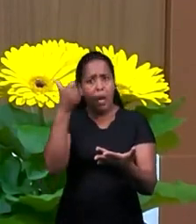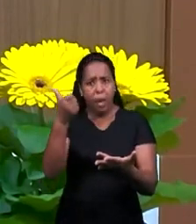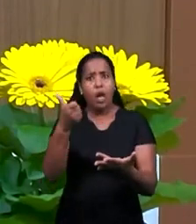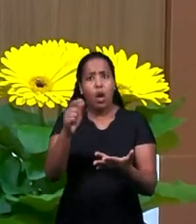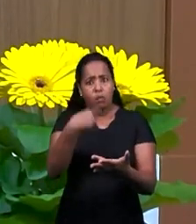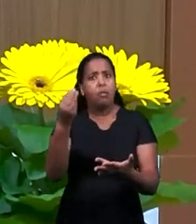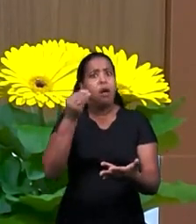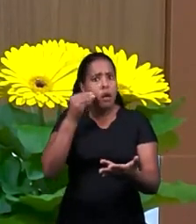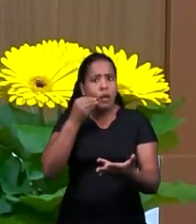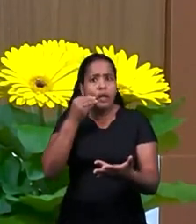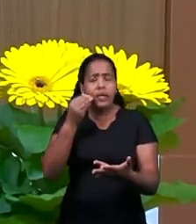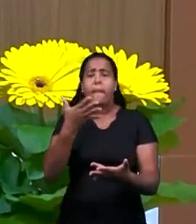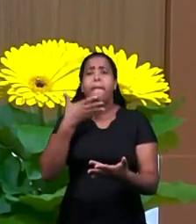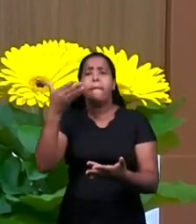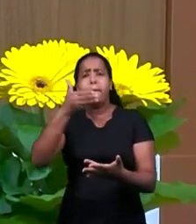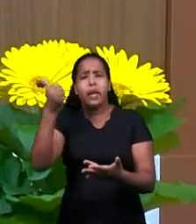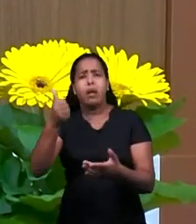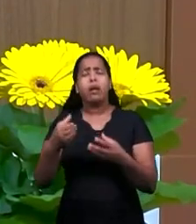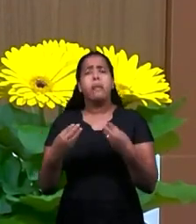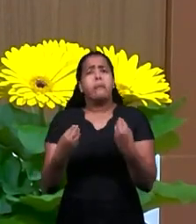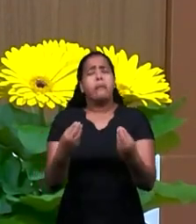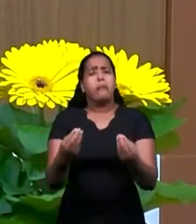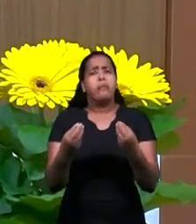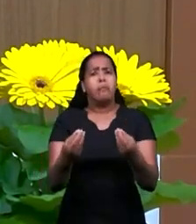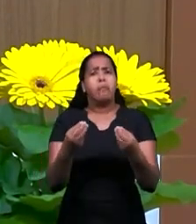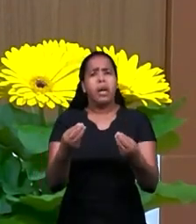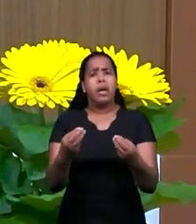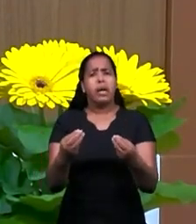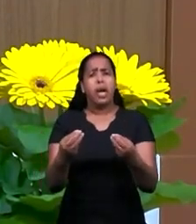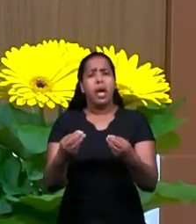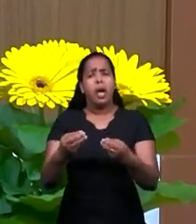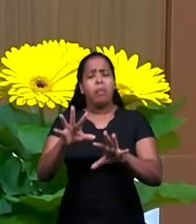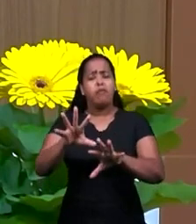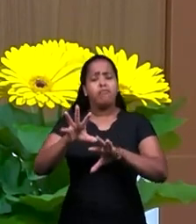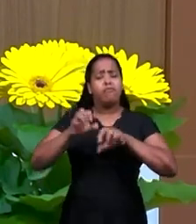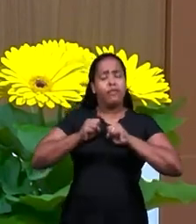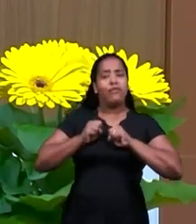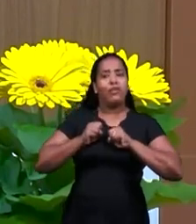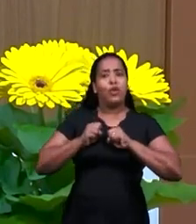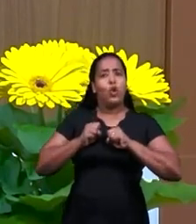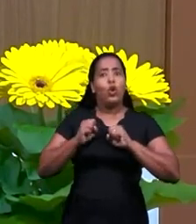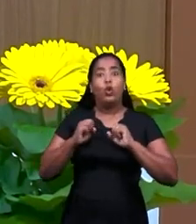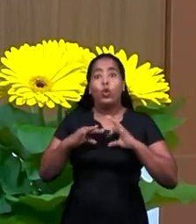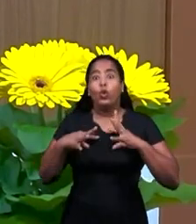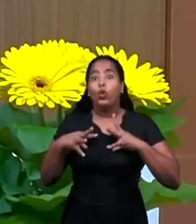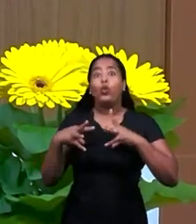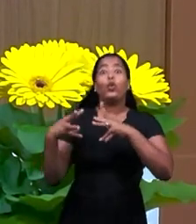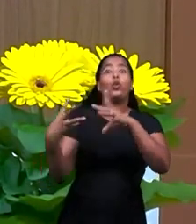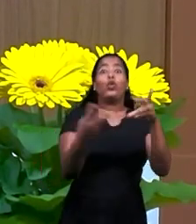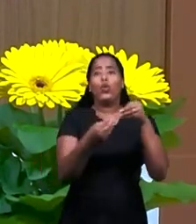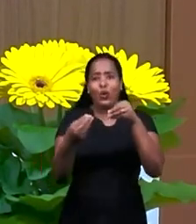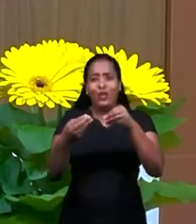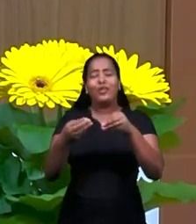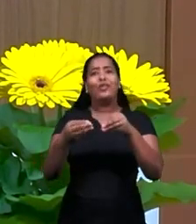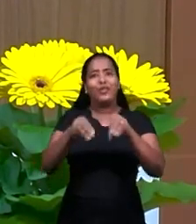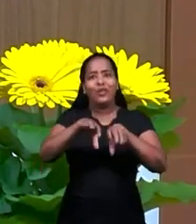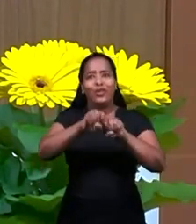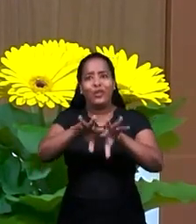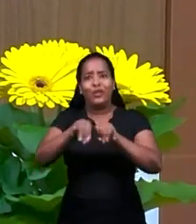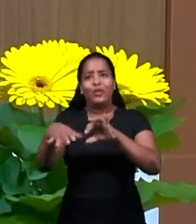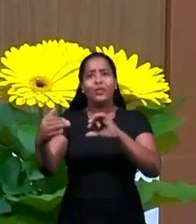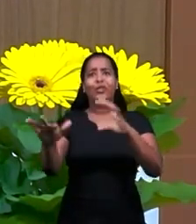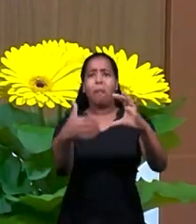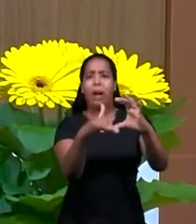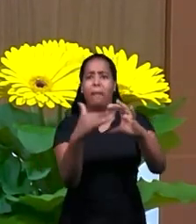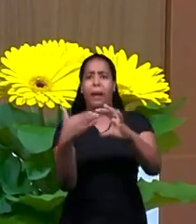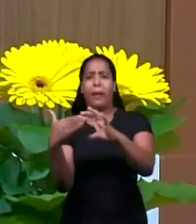doing so that we can capture all the teachings that are coming from the brethren, from the youth, and